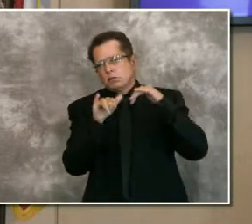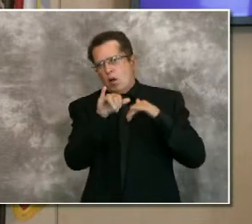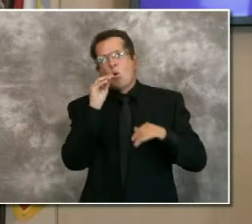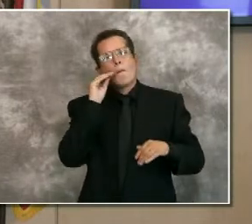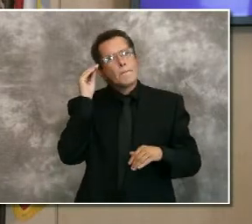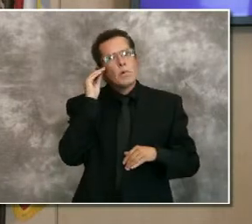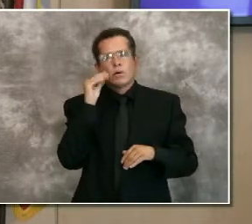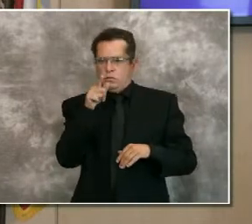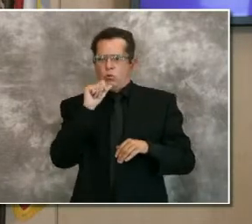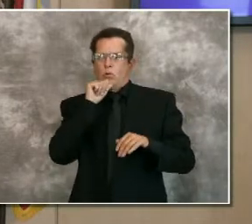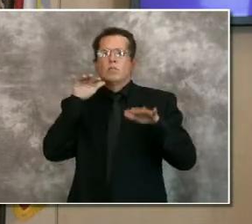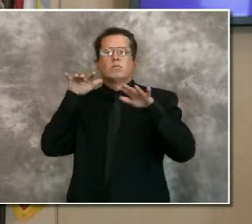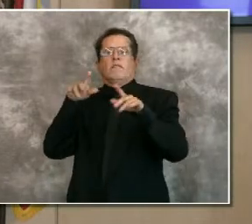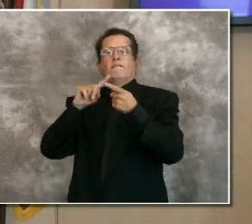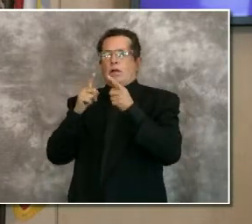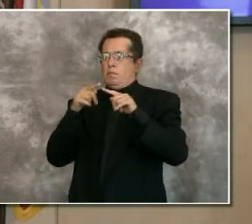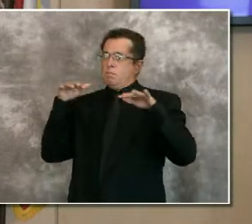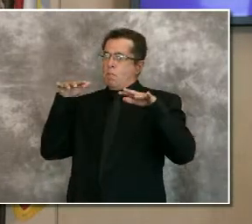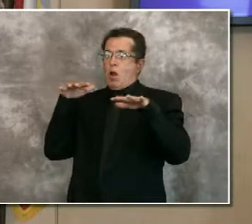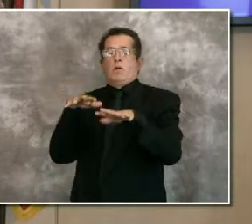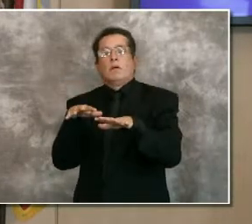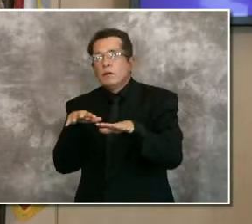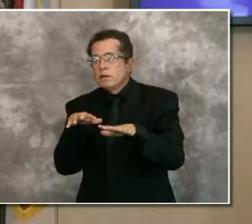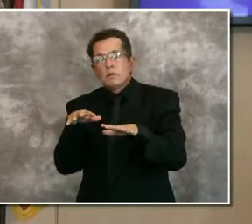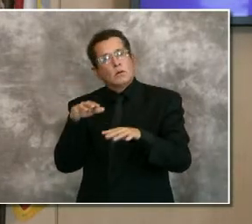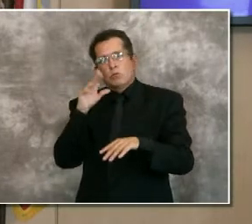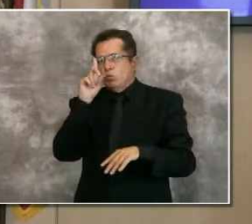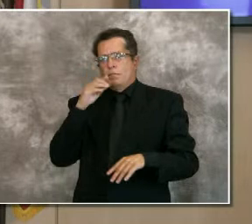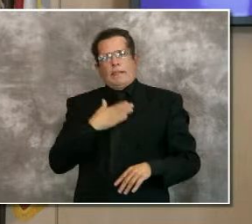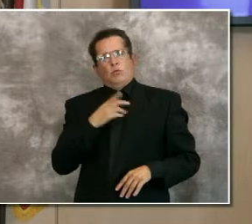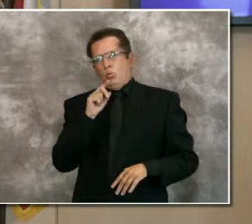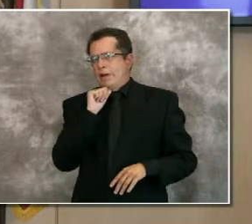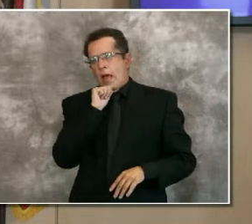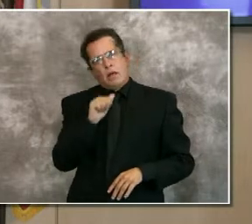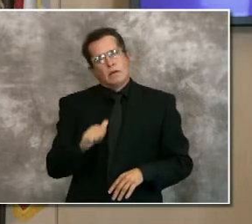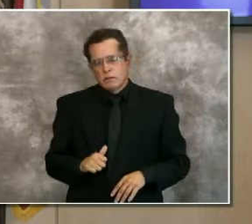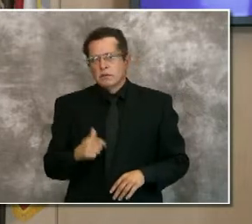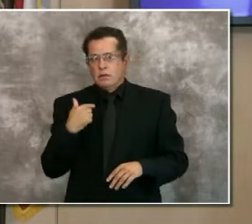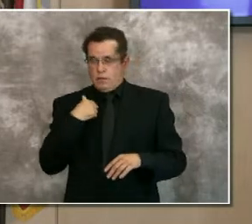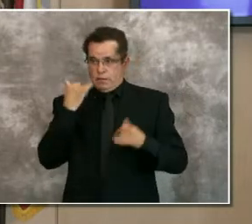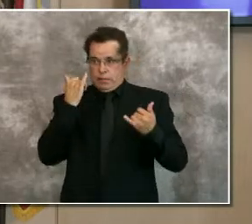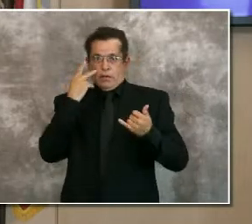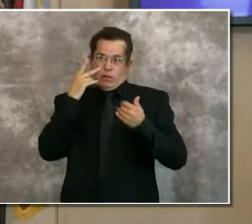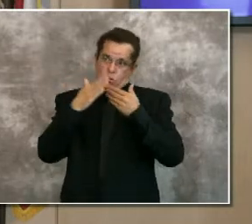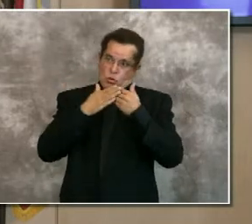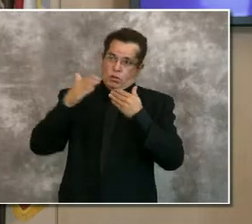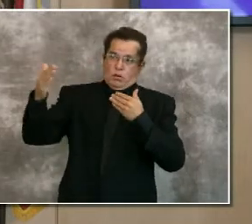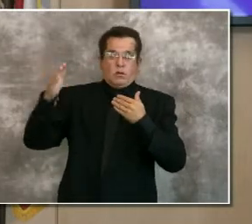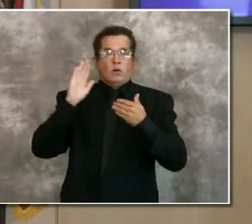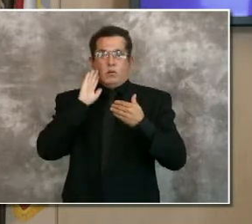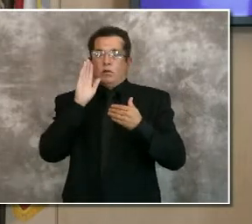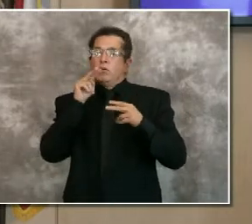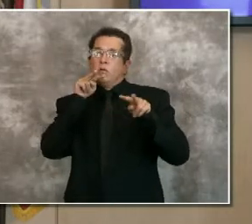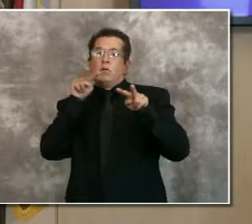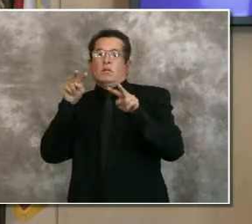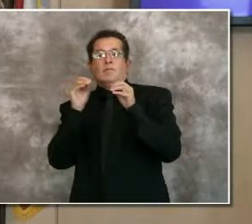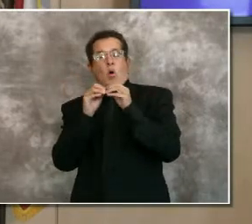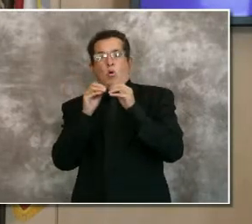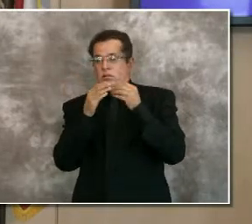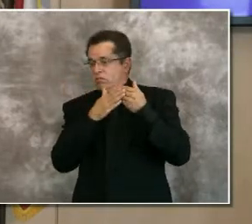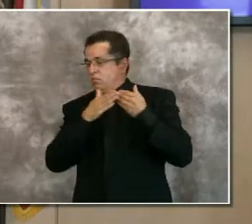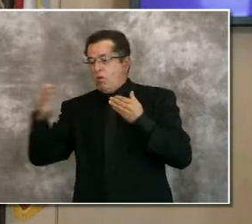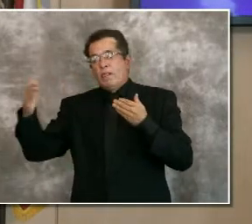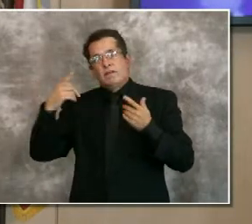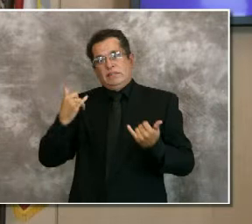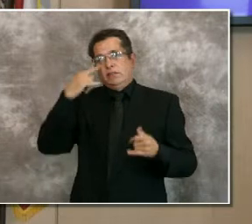gatherings. As we look down the road a little, we expect to be engaged in this fight against the virus all summer